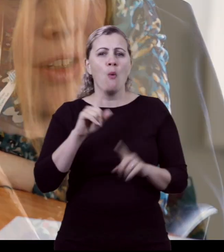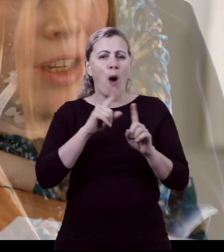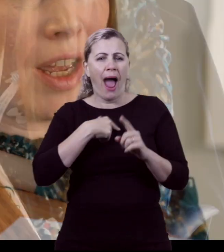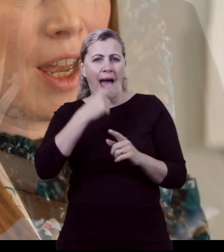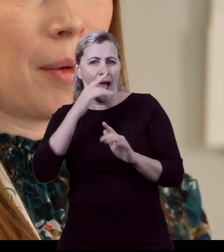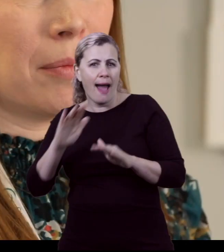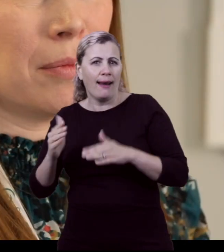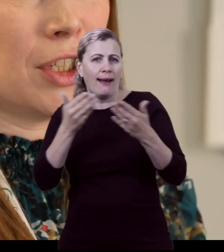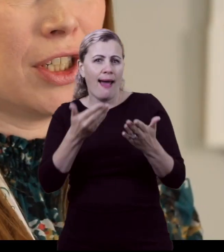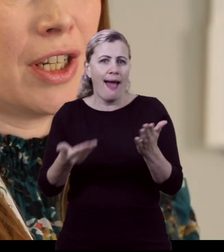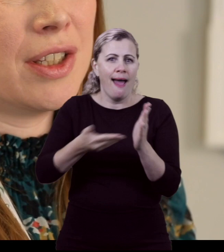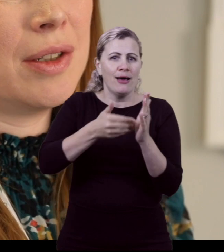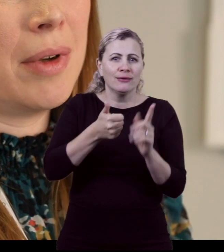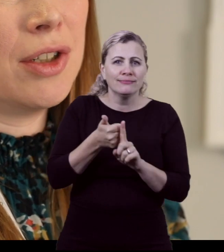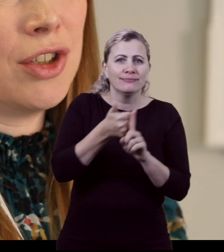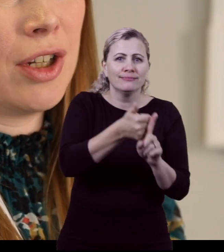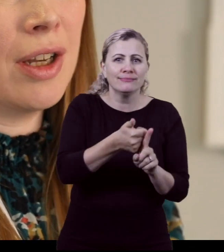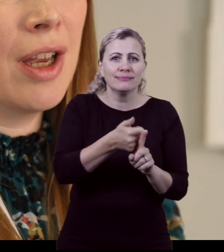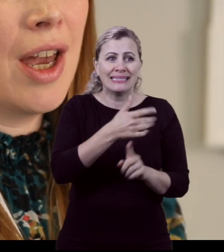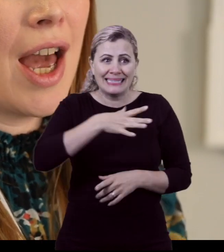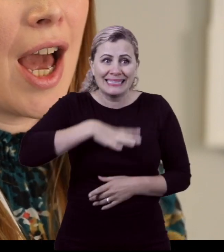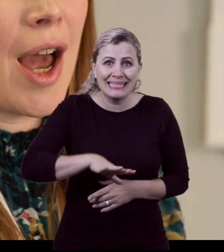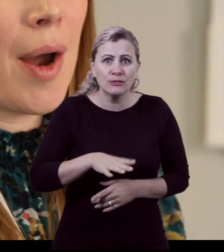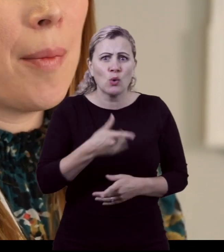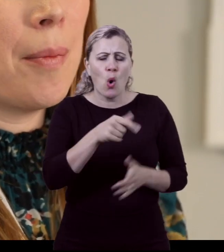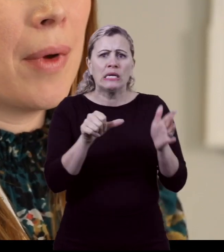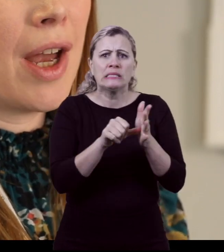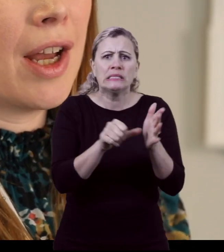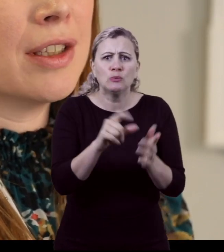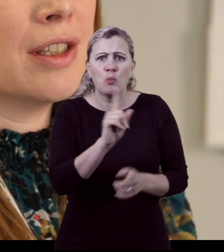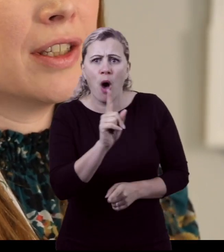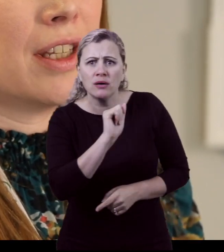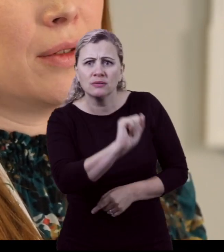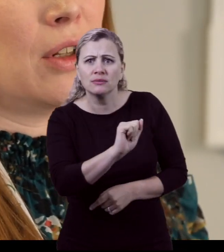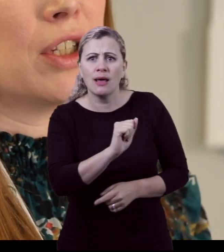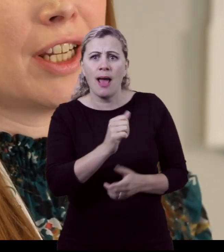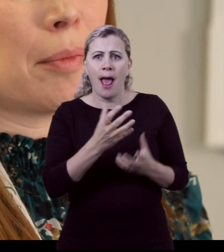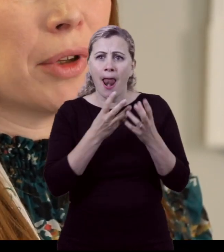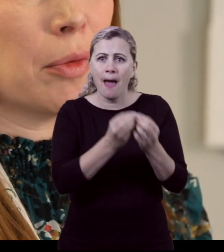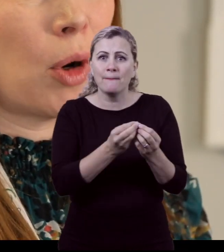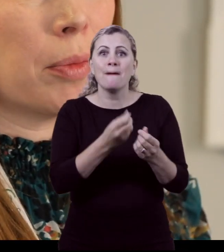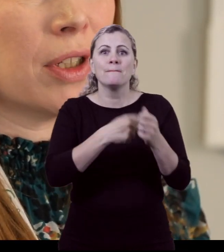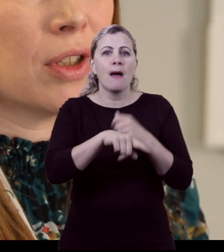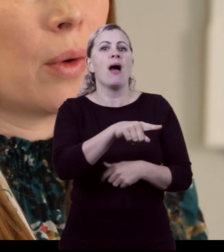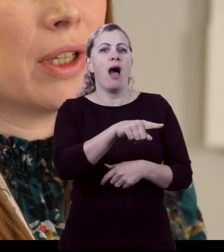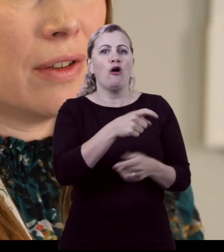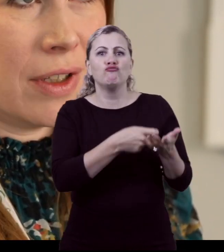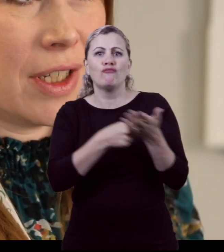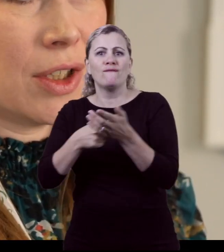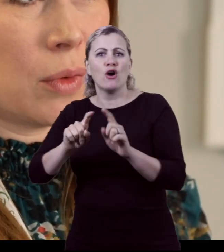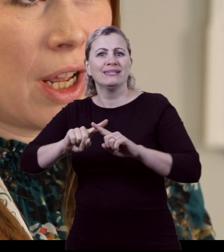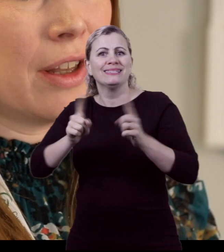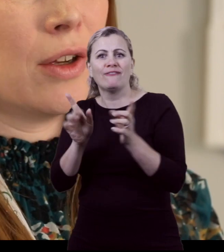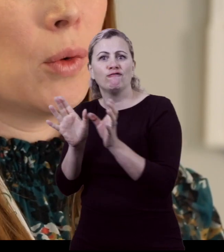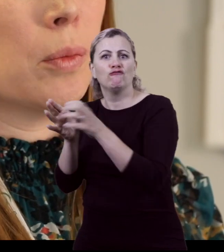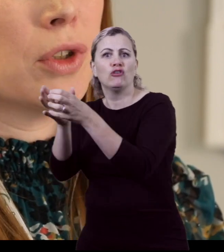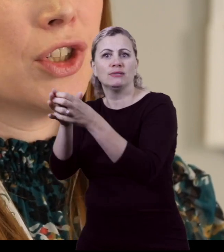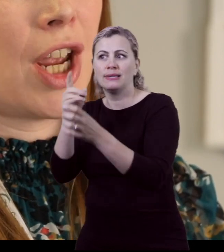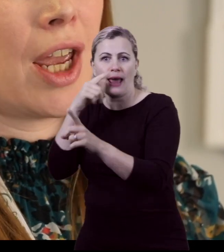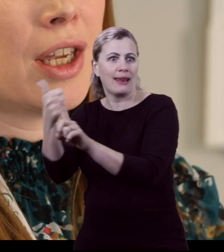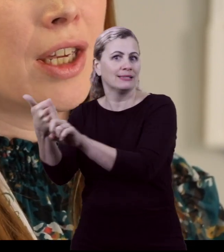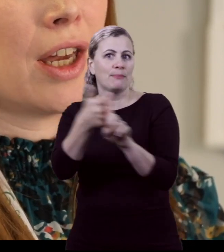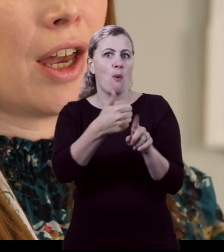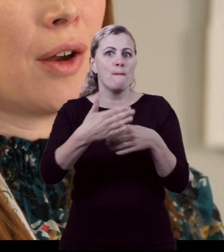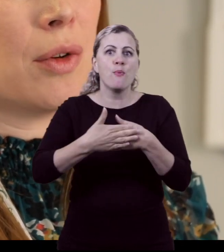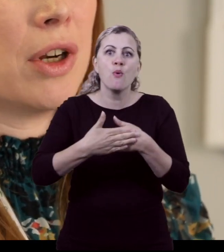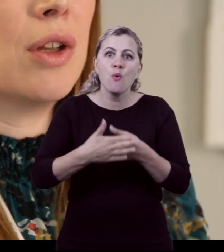the son. She has dementia and there's lots of damp at the property, so I went to visit, do a healthy homes